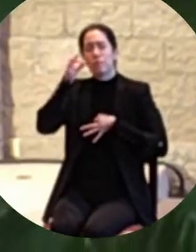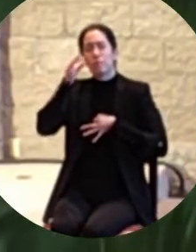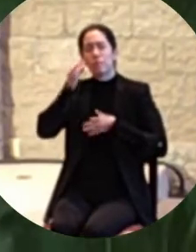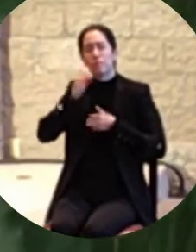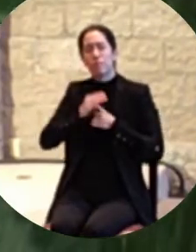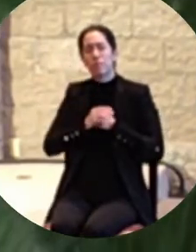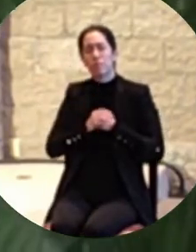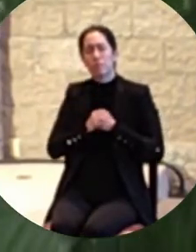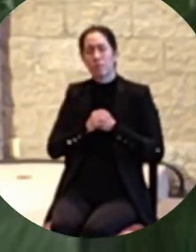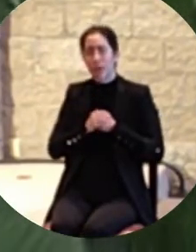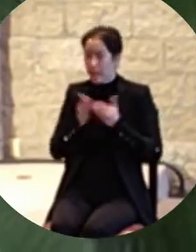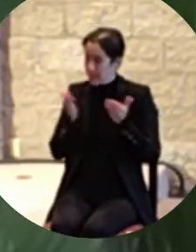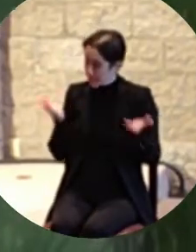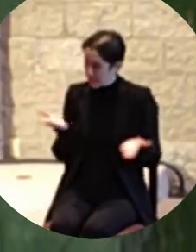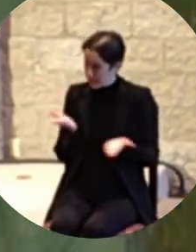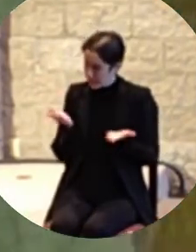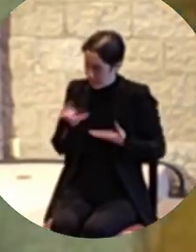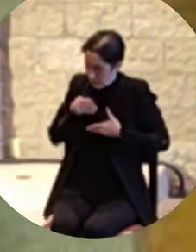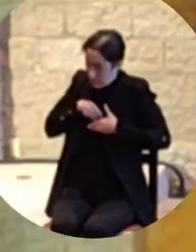In this place